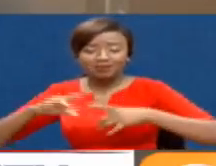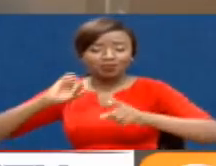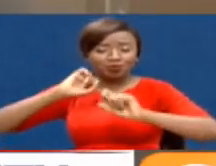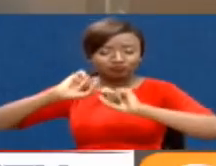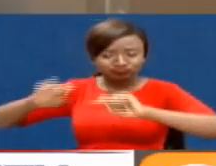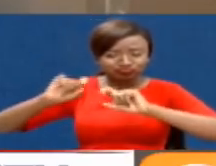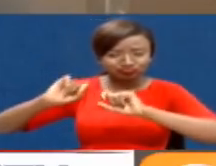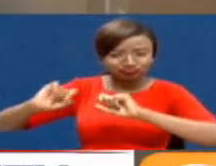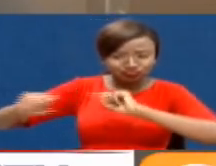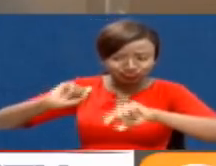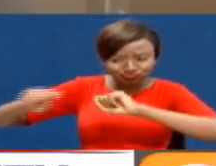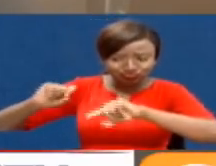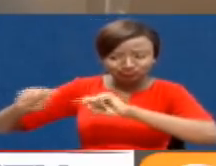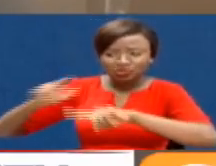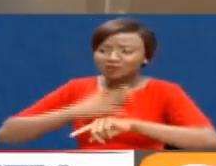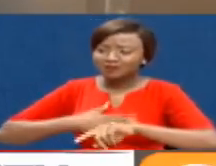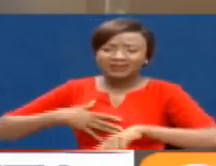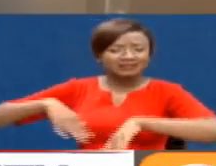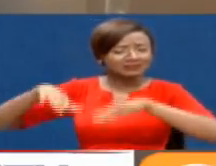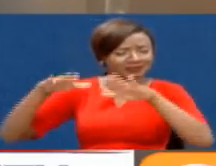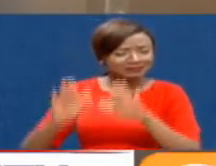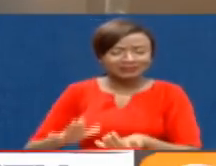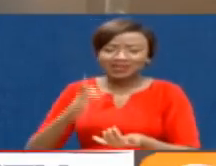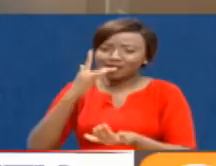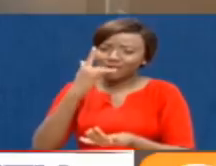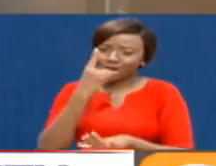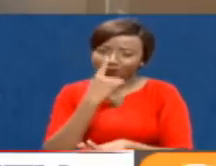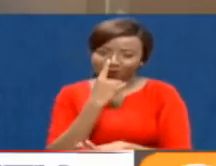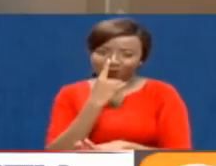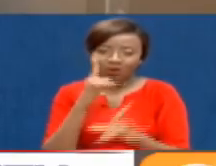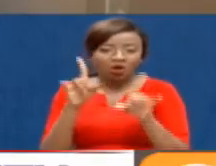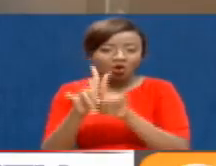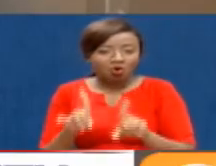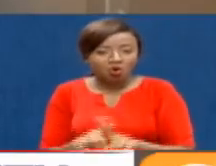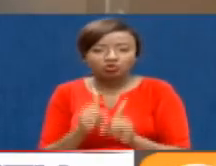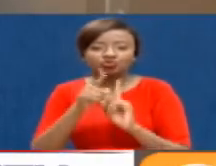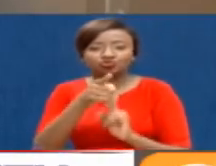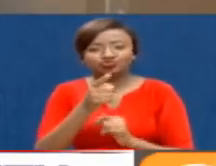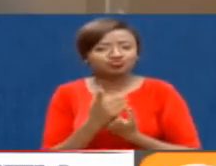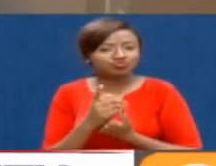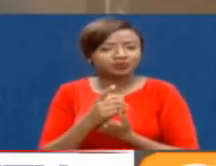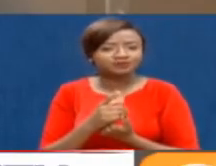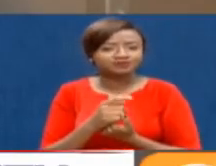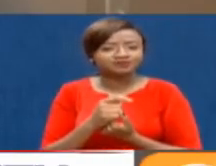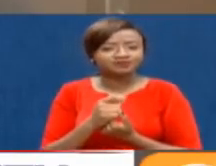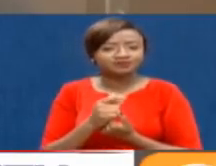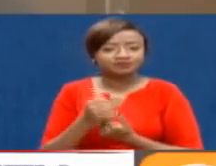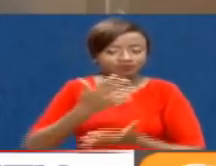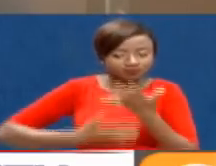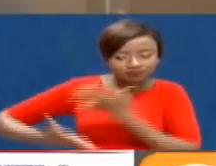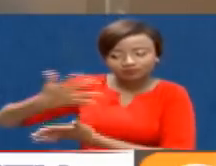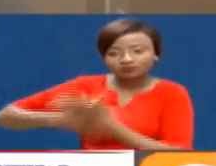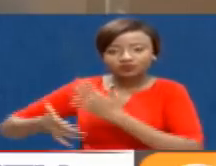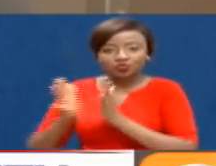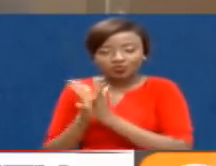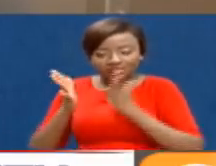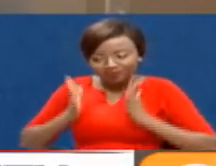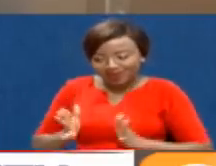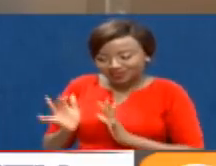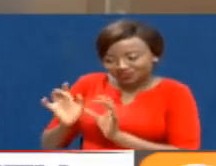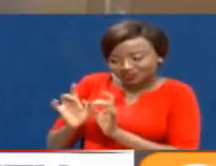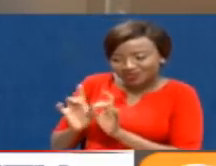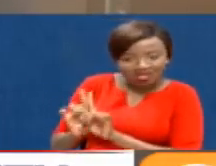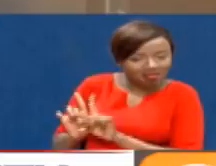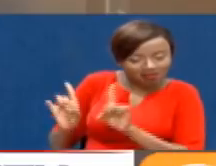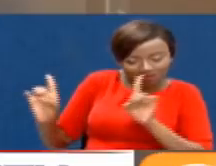is stay at home as much as possible and do not get anywhere near contact with somebody else because you don't know who's infected. But also, if